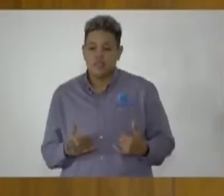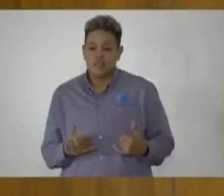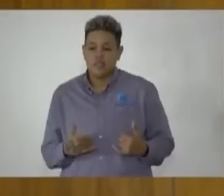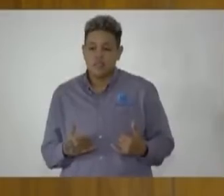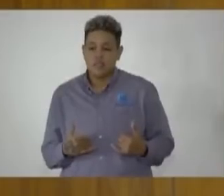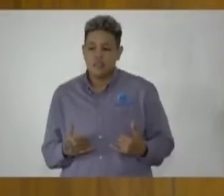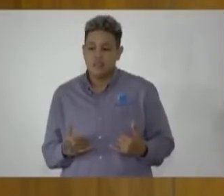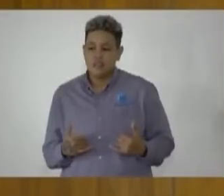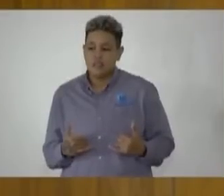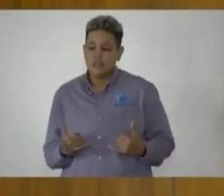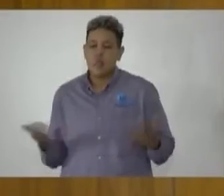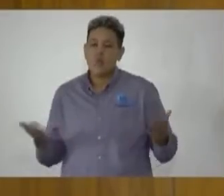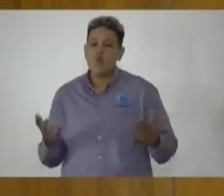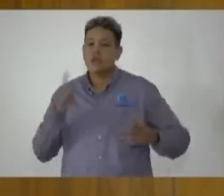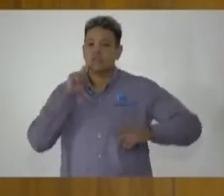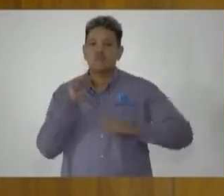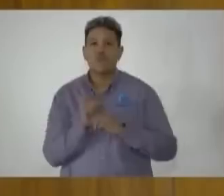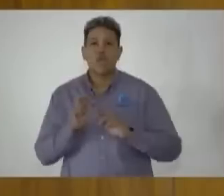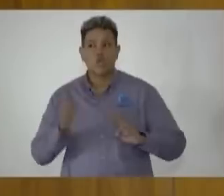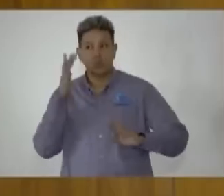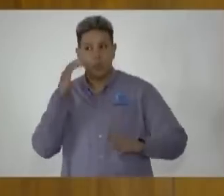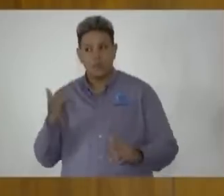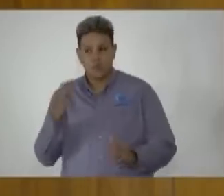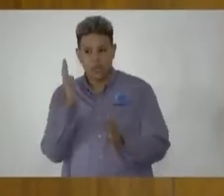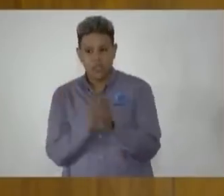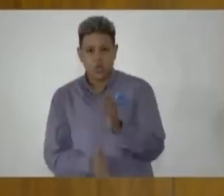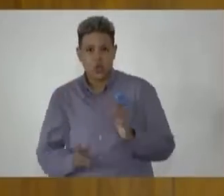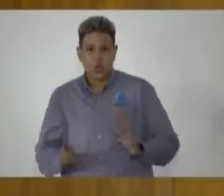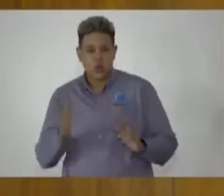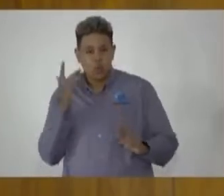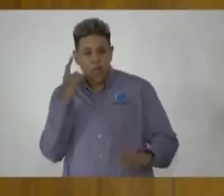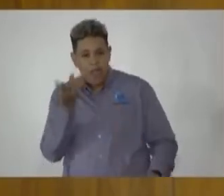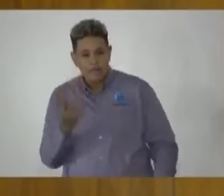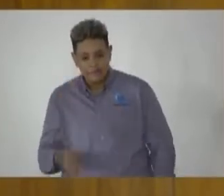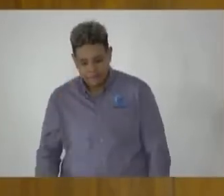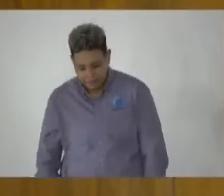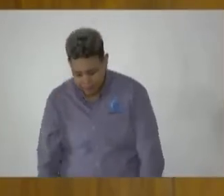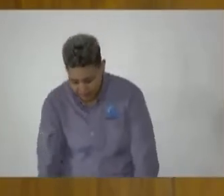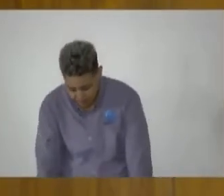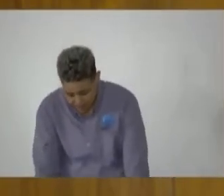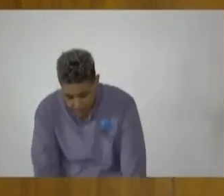the urgency for that? Because